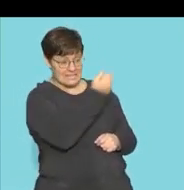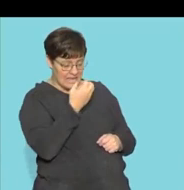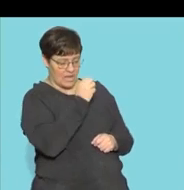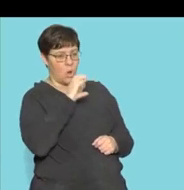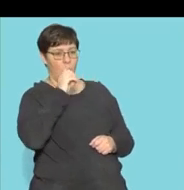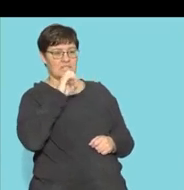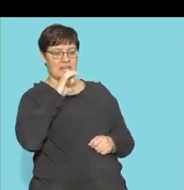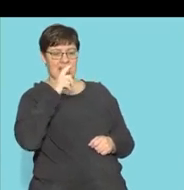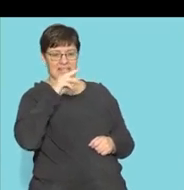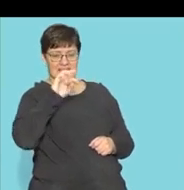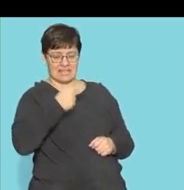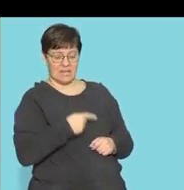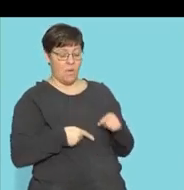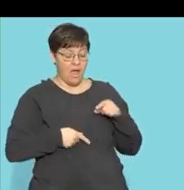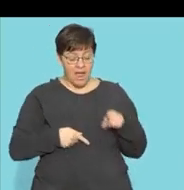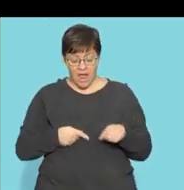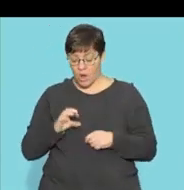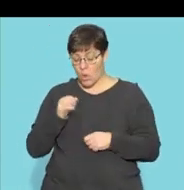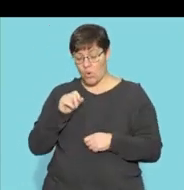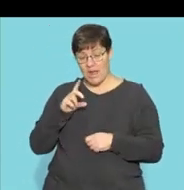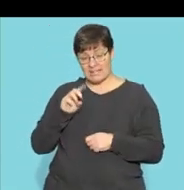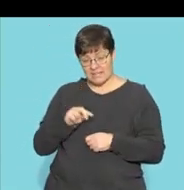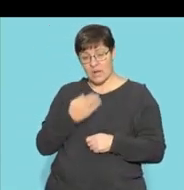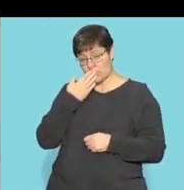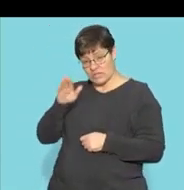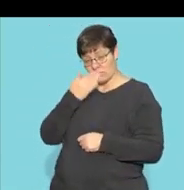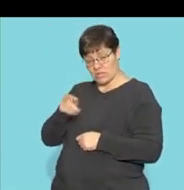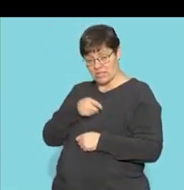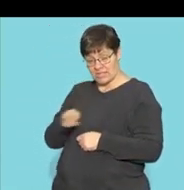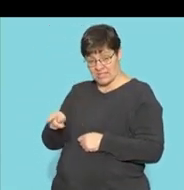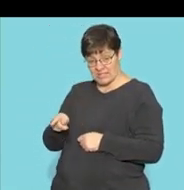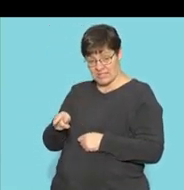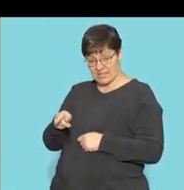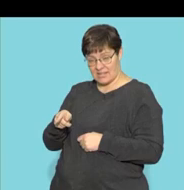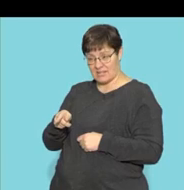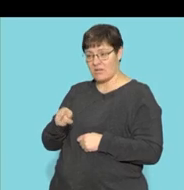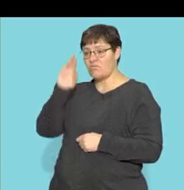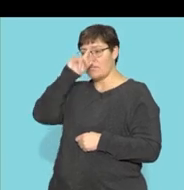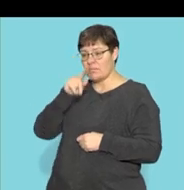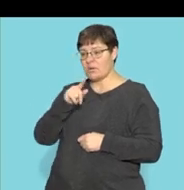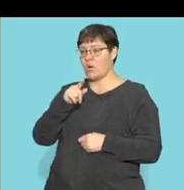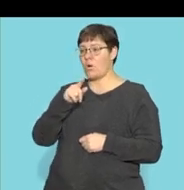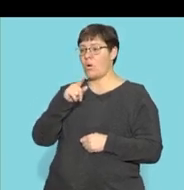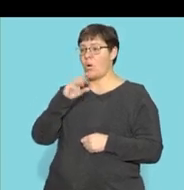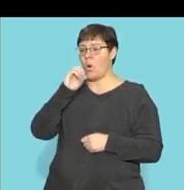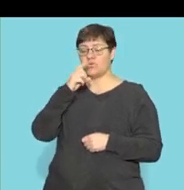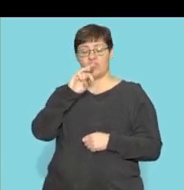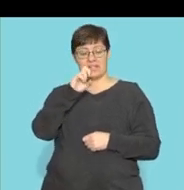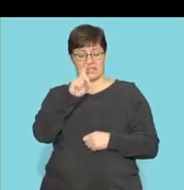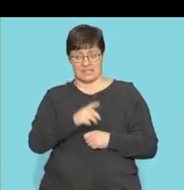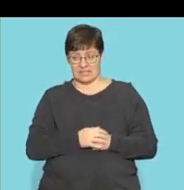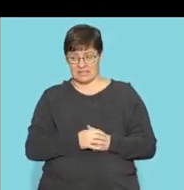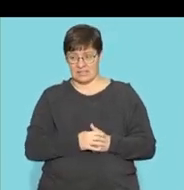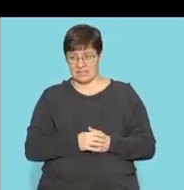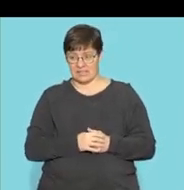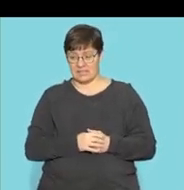taking electrons, whereas the chloride ion is donating electrons, and we remember it with OH-Rad.